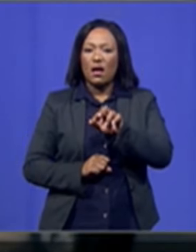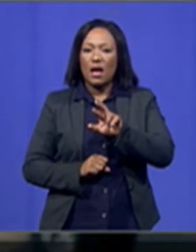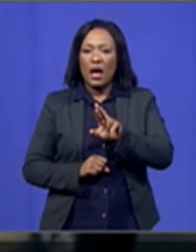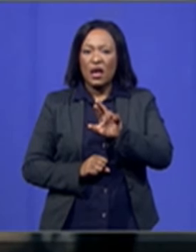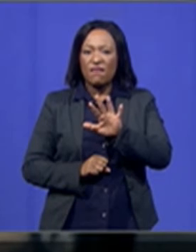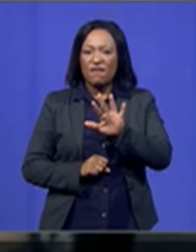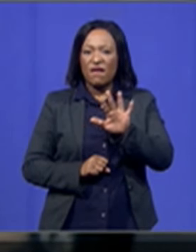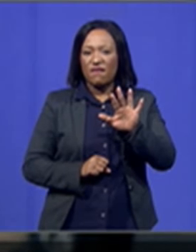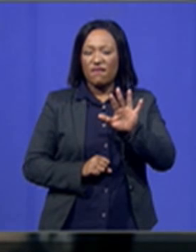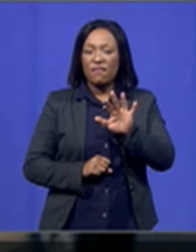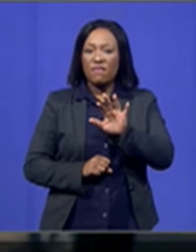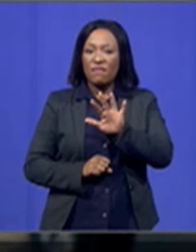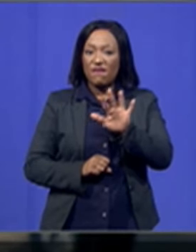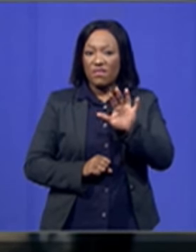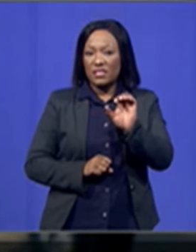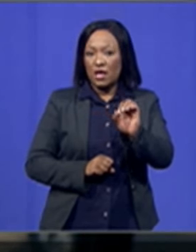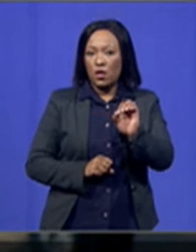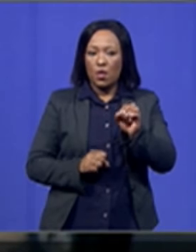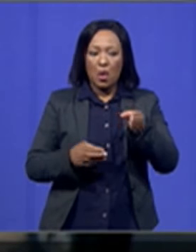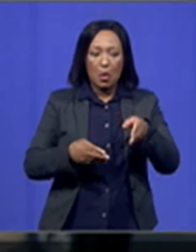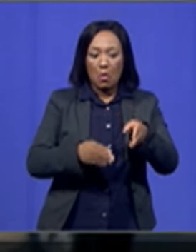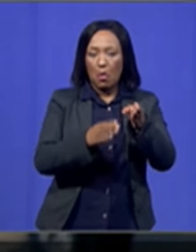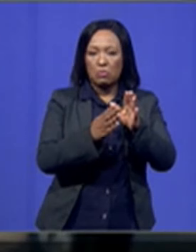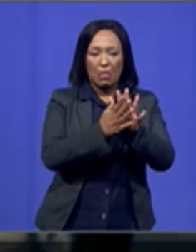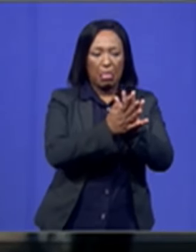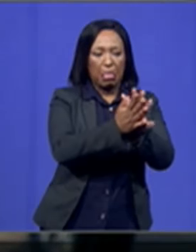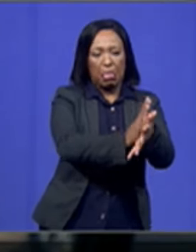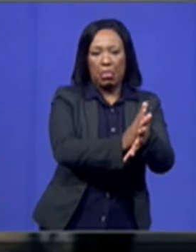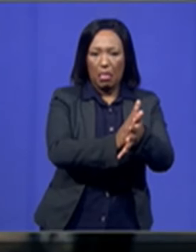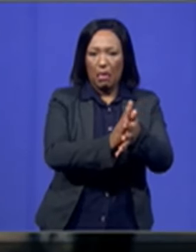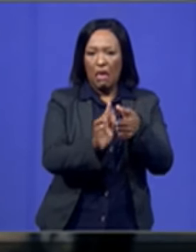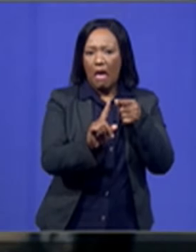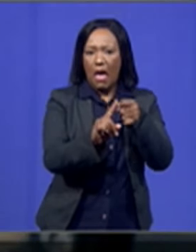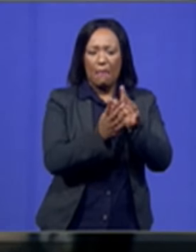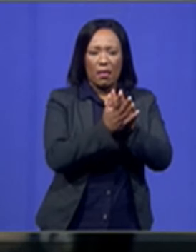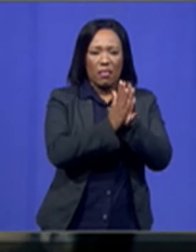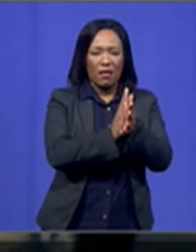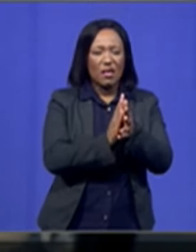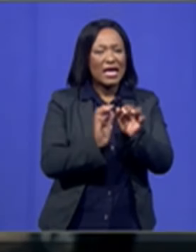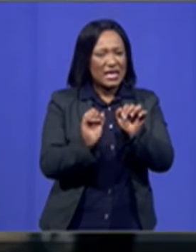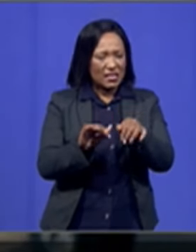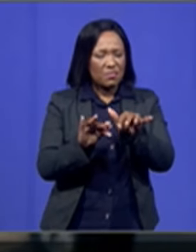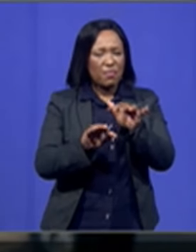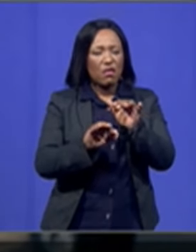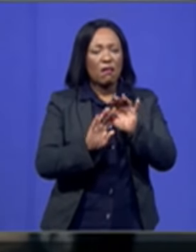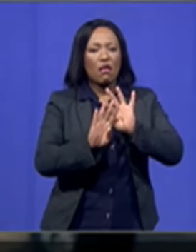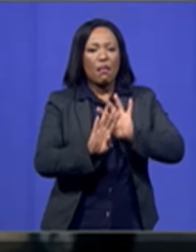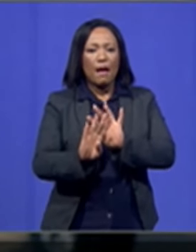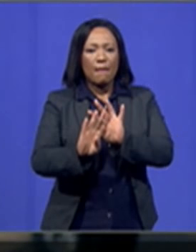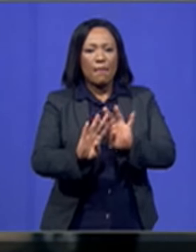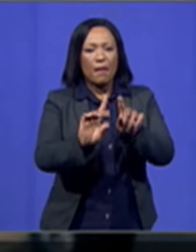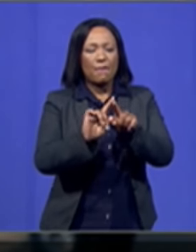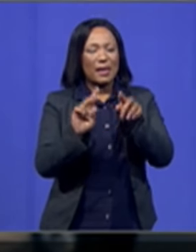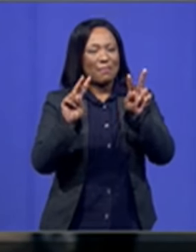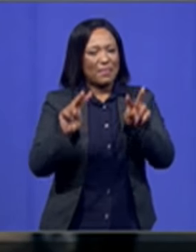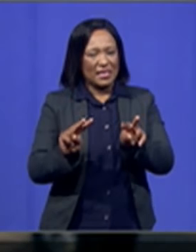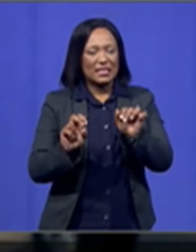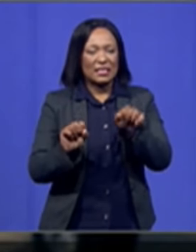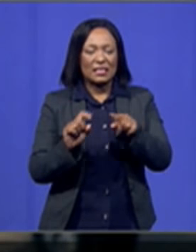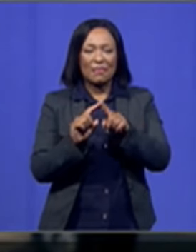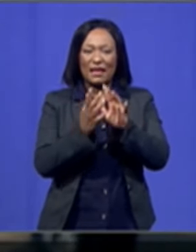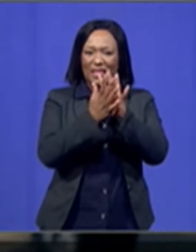where a road was damaged intentionally. I think we should allow people to protest, but it must be done peacefully, and damage to